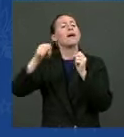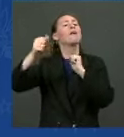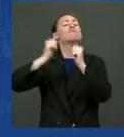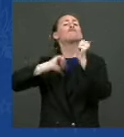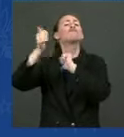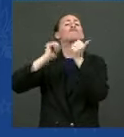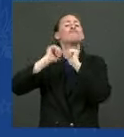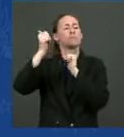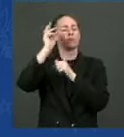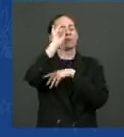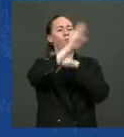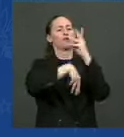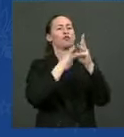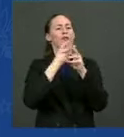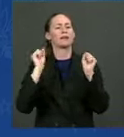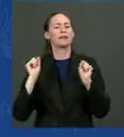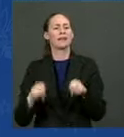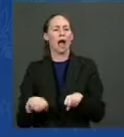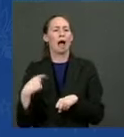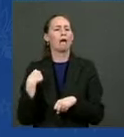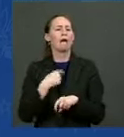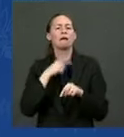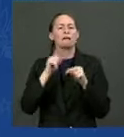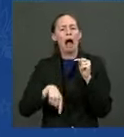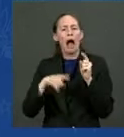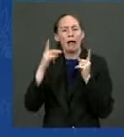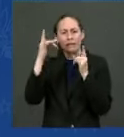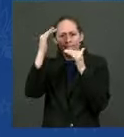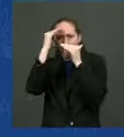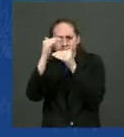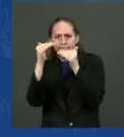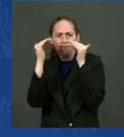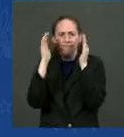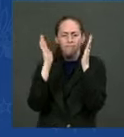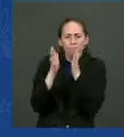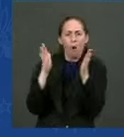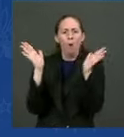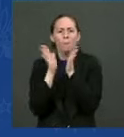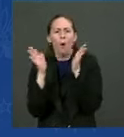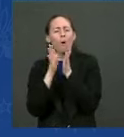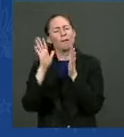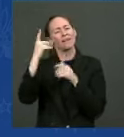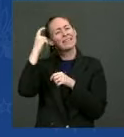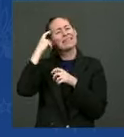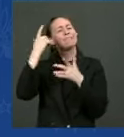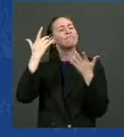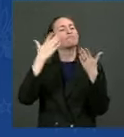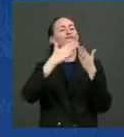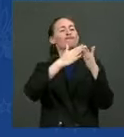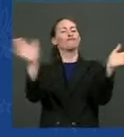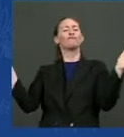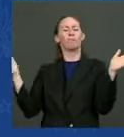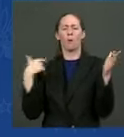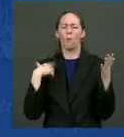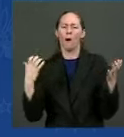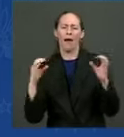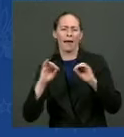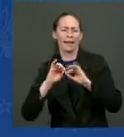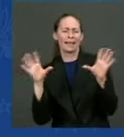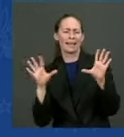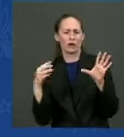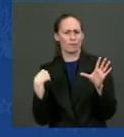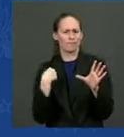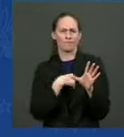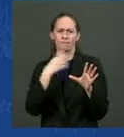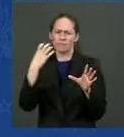We can't get here thinking small. We have to think big. Let me be clear. We need to prepare for